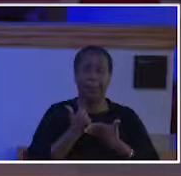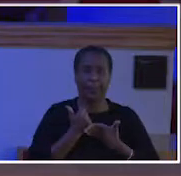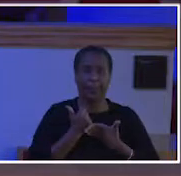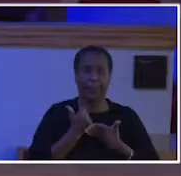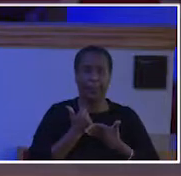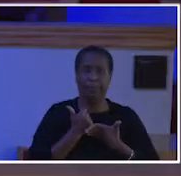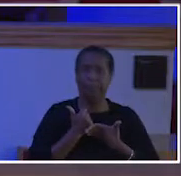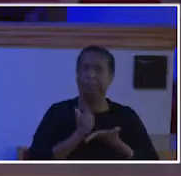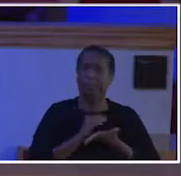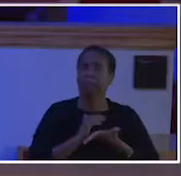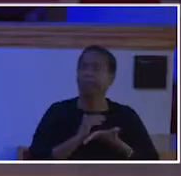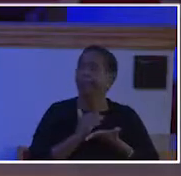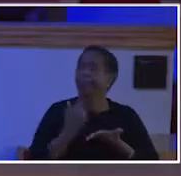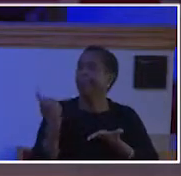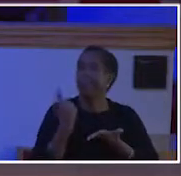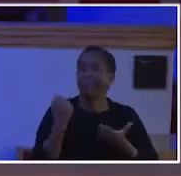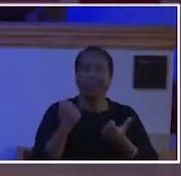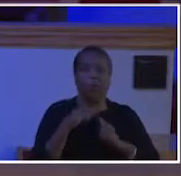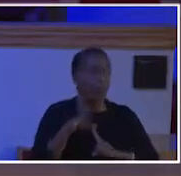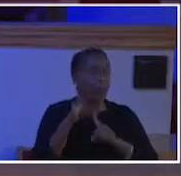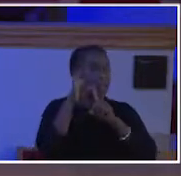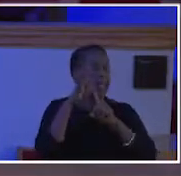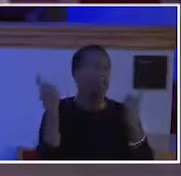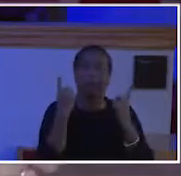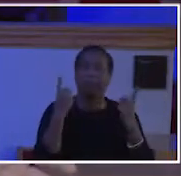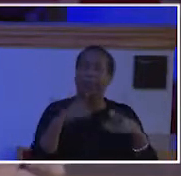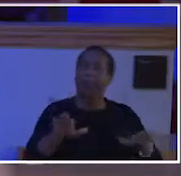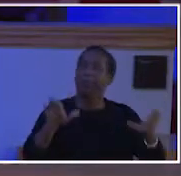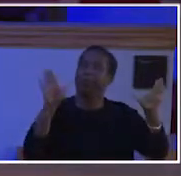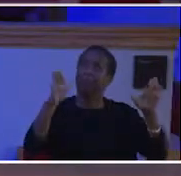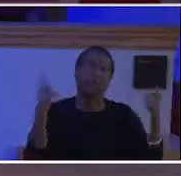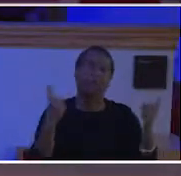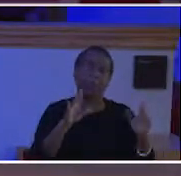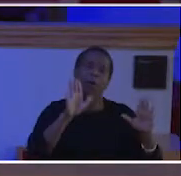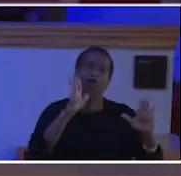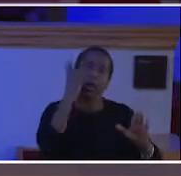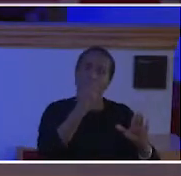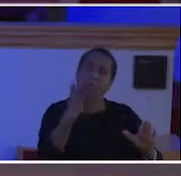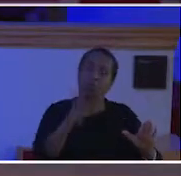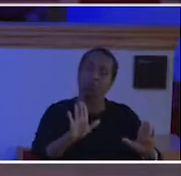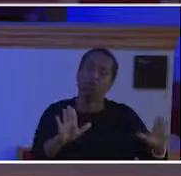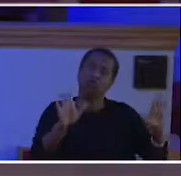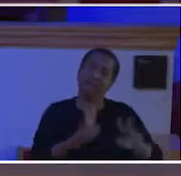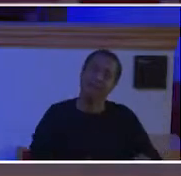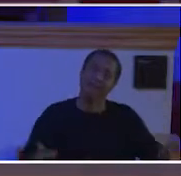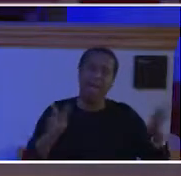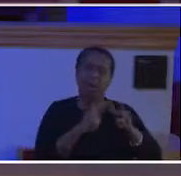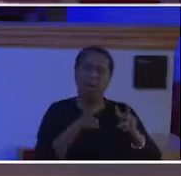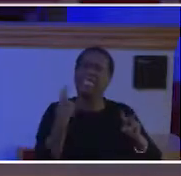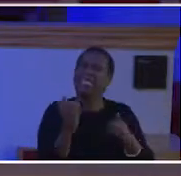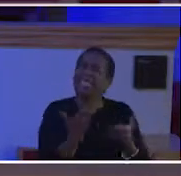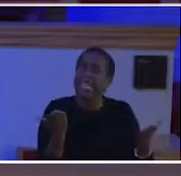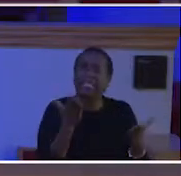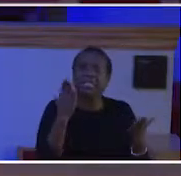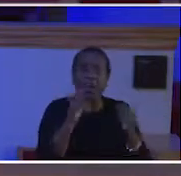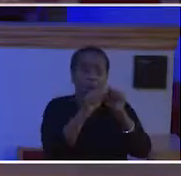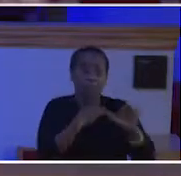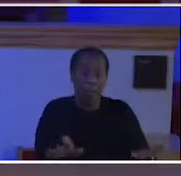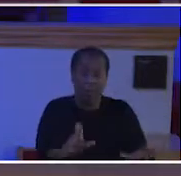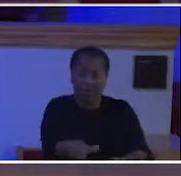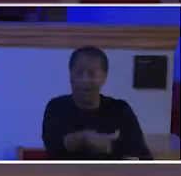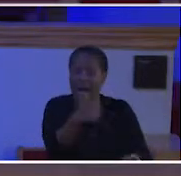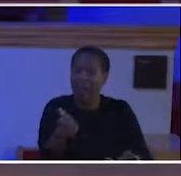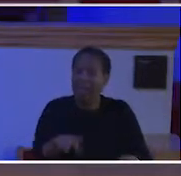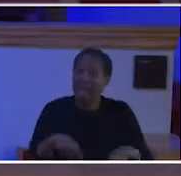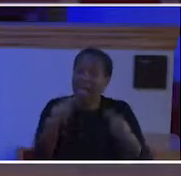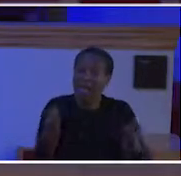unique, spectacular things, things of great beauty, things of great value, things that will bless others and give glory